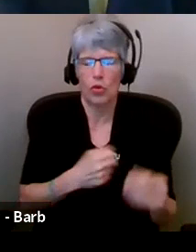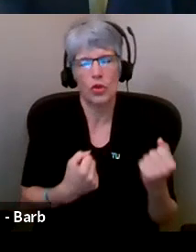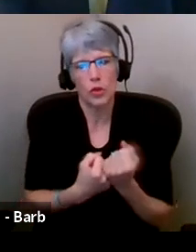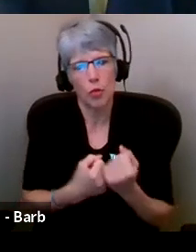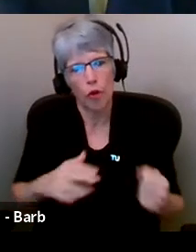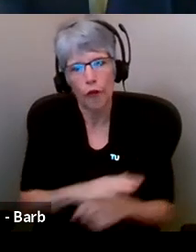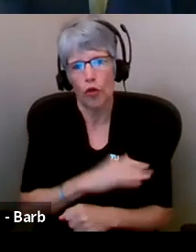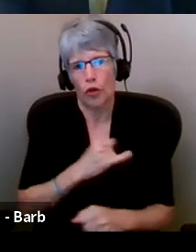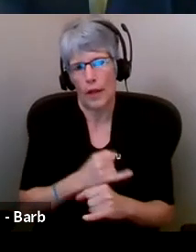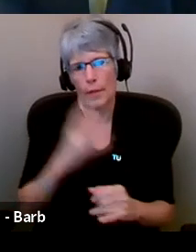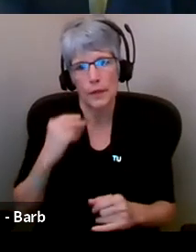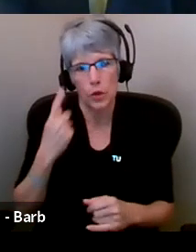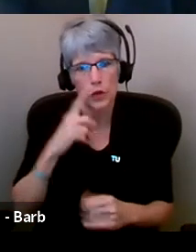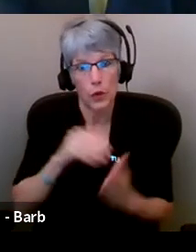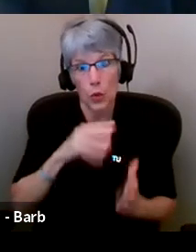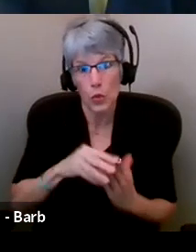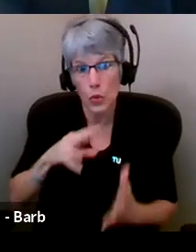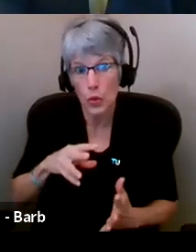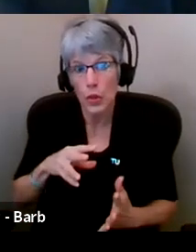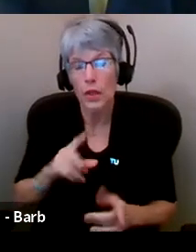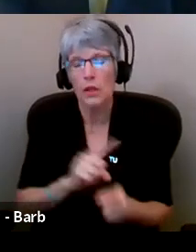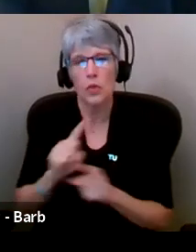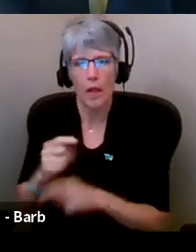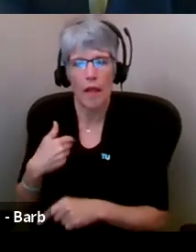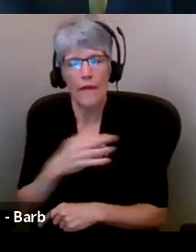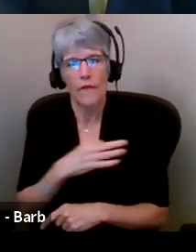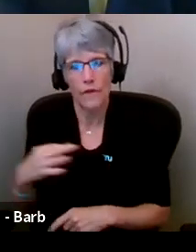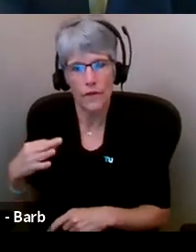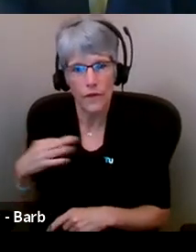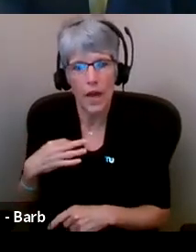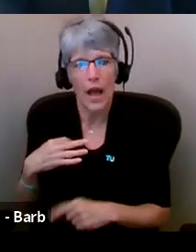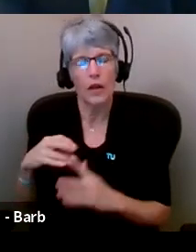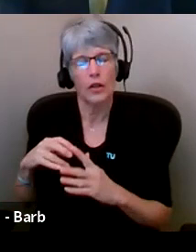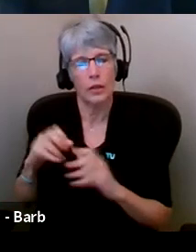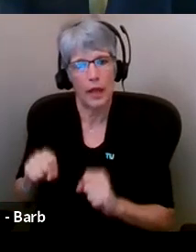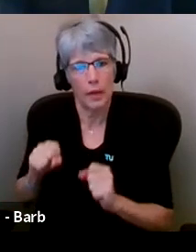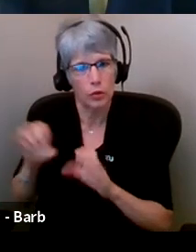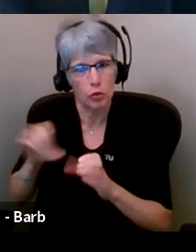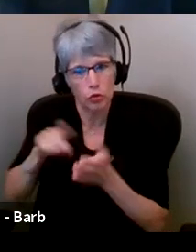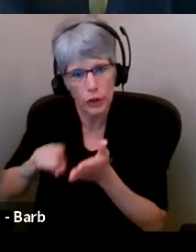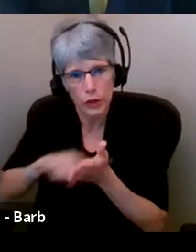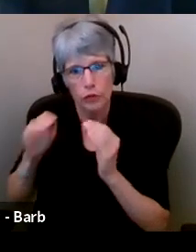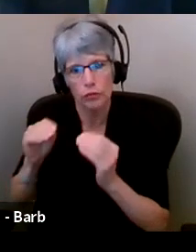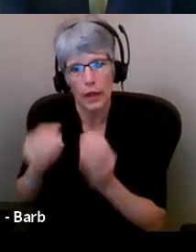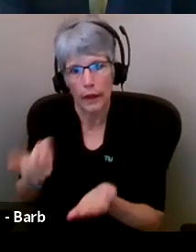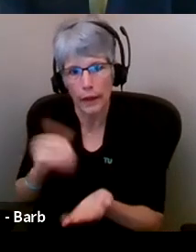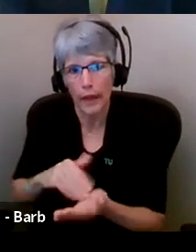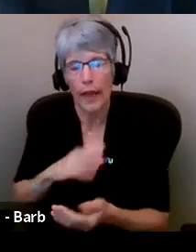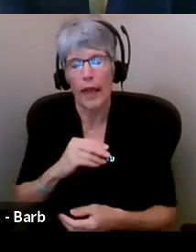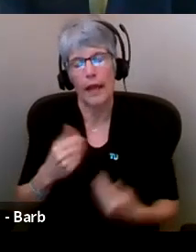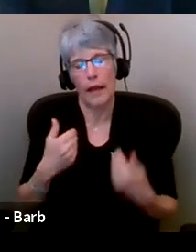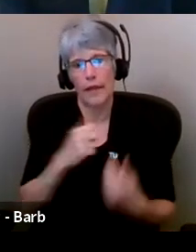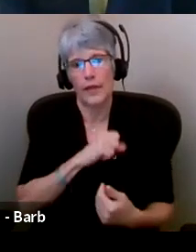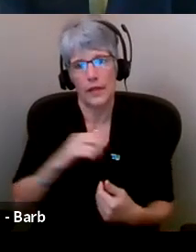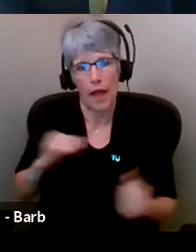experience for our students, as well as to have our faculty return to their research and their instruction, and to bring our staff back as well,